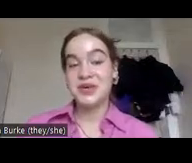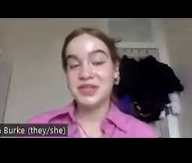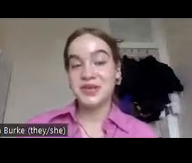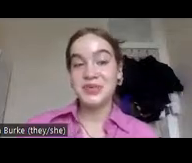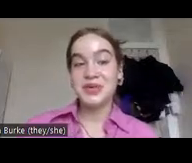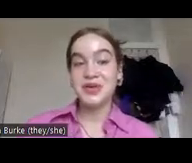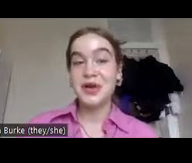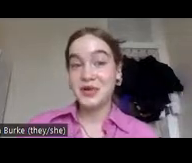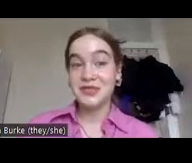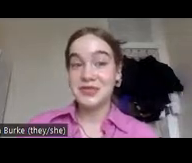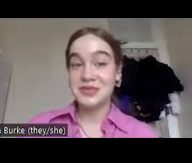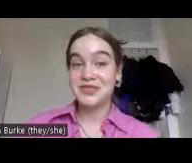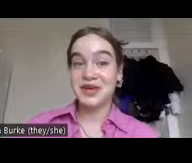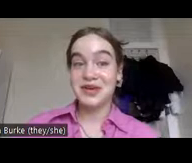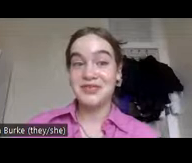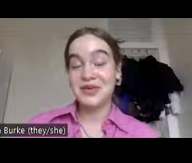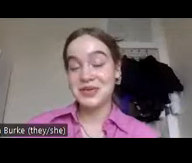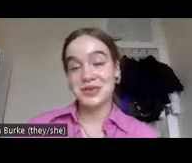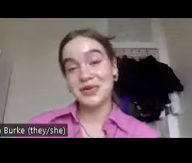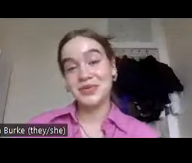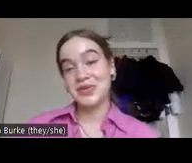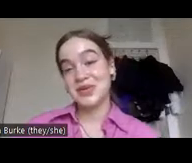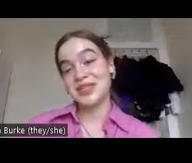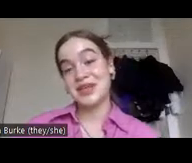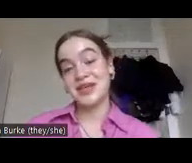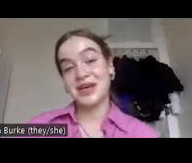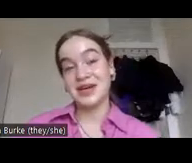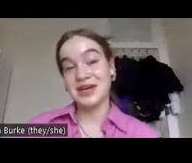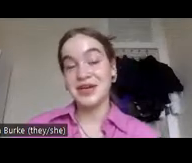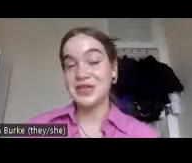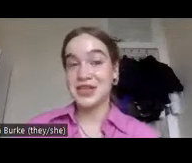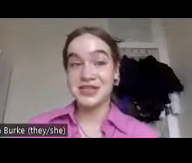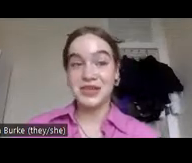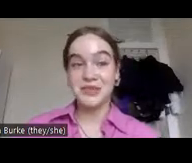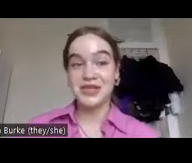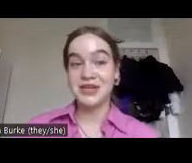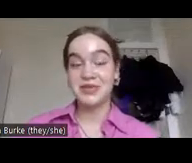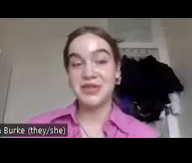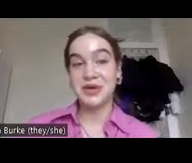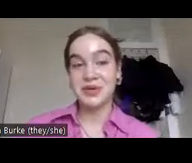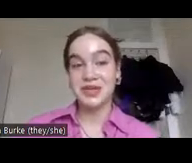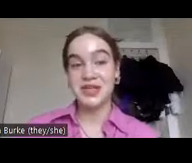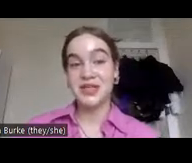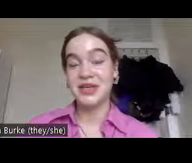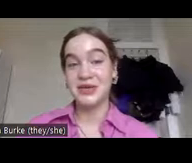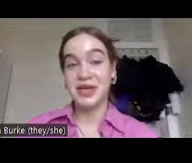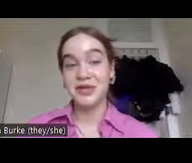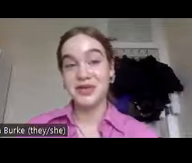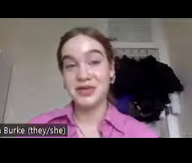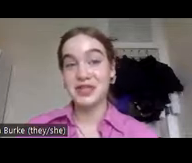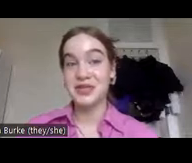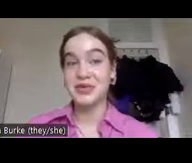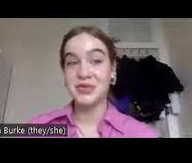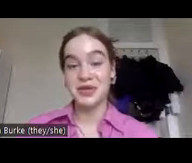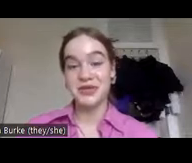register your organization on the portal, all you have to do is fill out a very short form. So you can see that here, and it just has basic information about your organization, like your name and